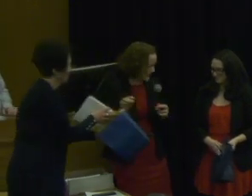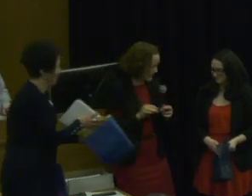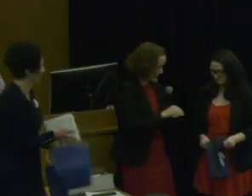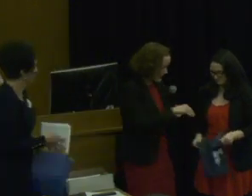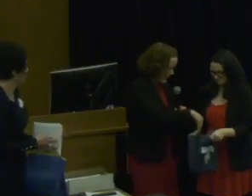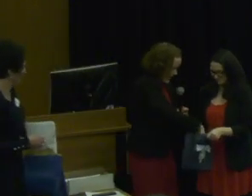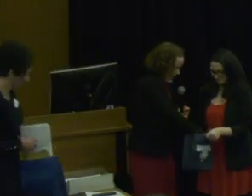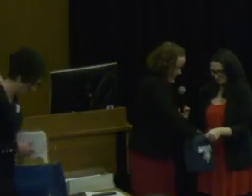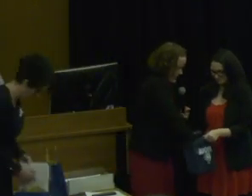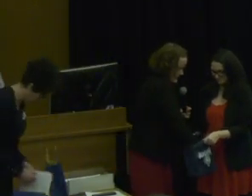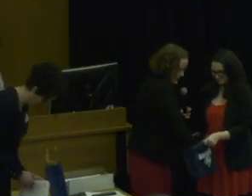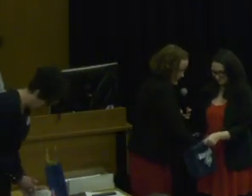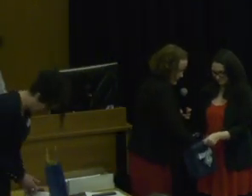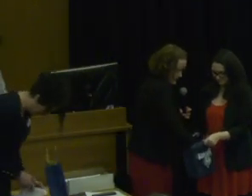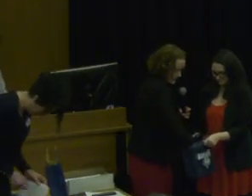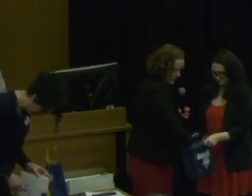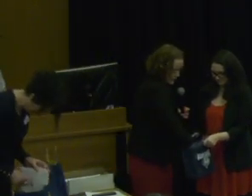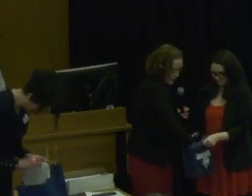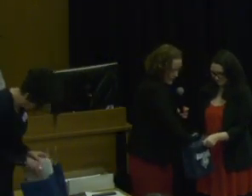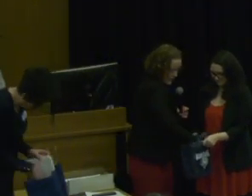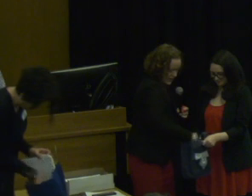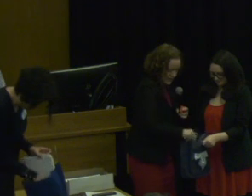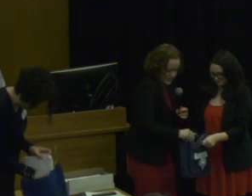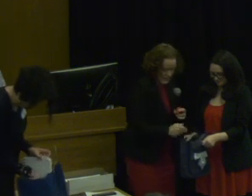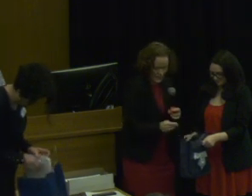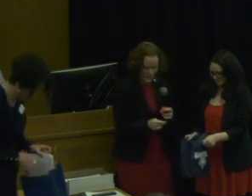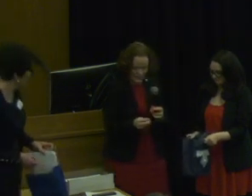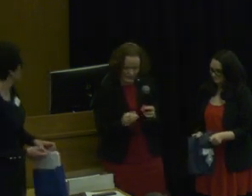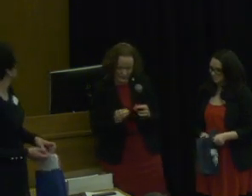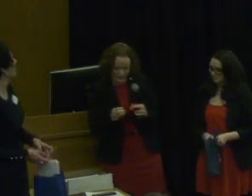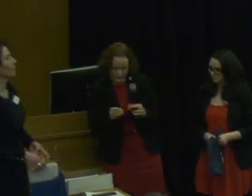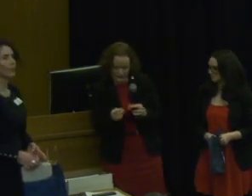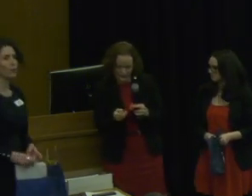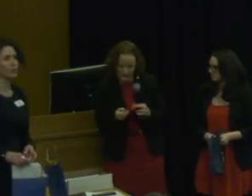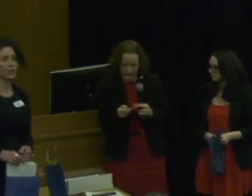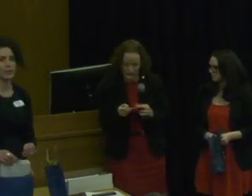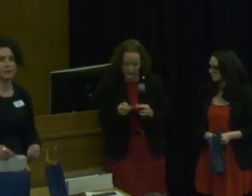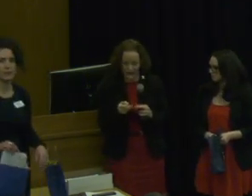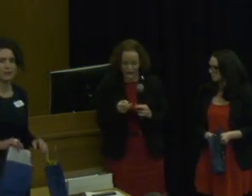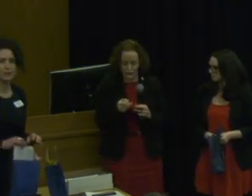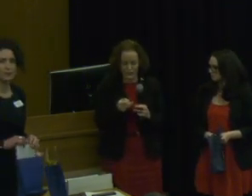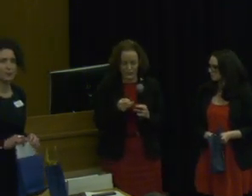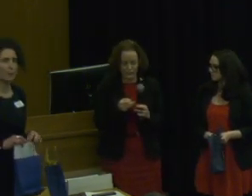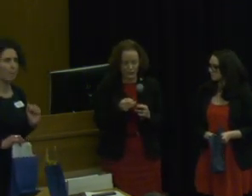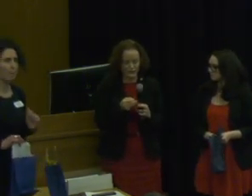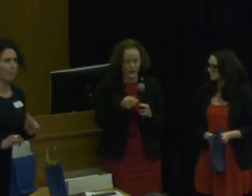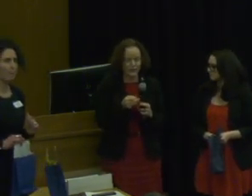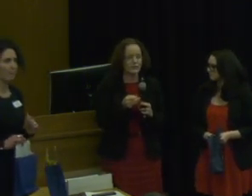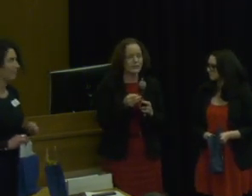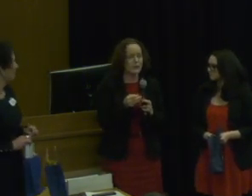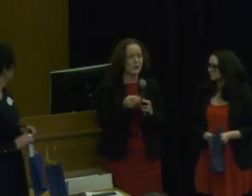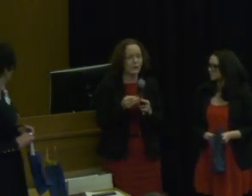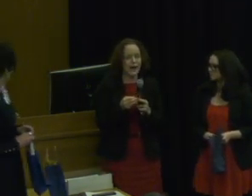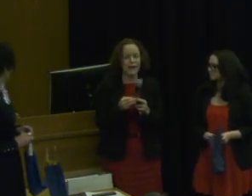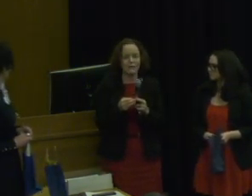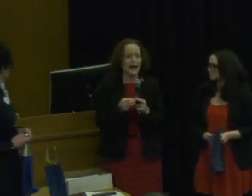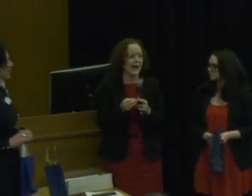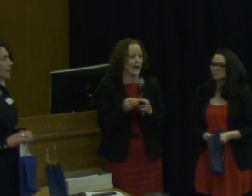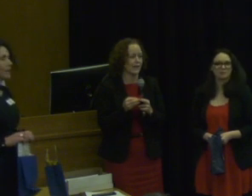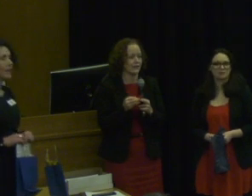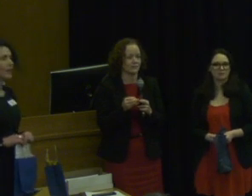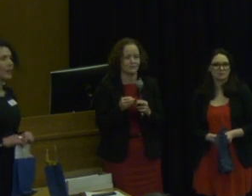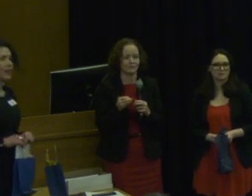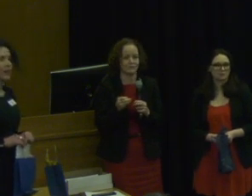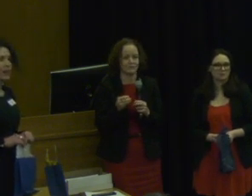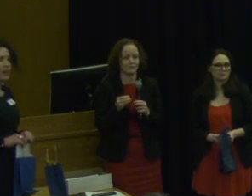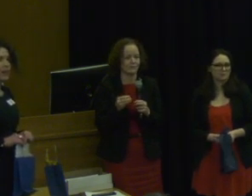And the lucky winner is Last three numbers,